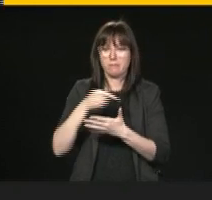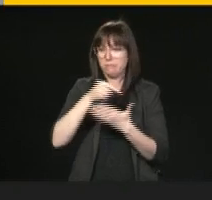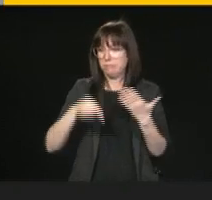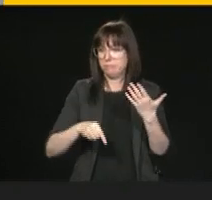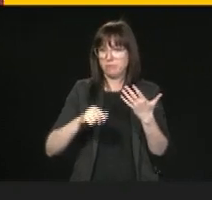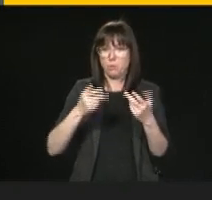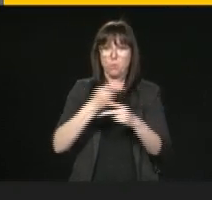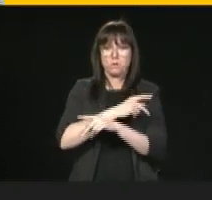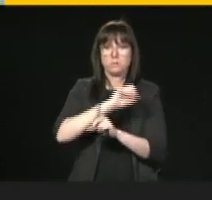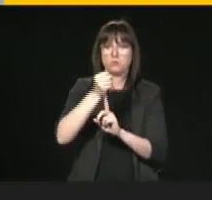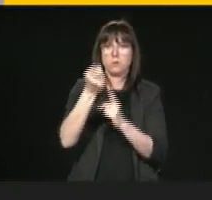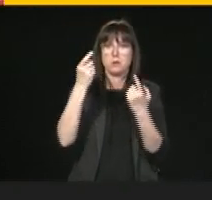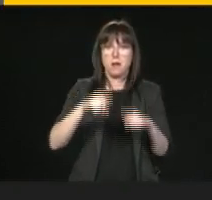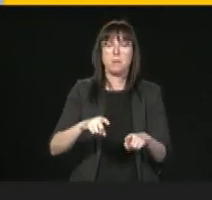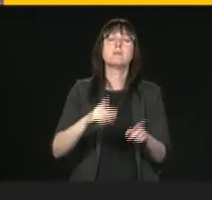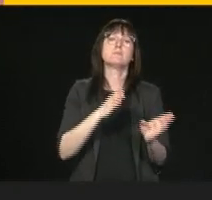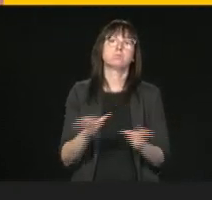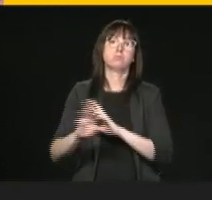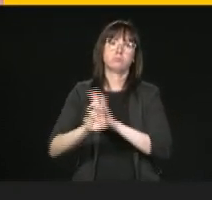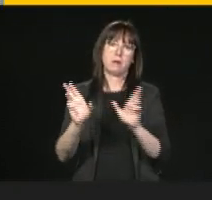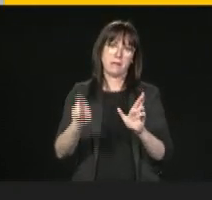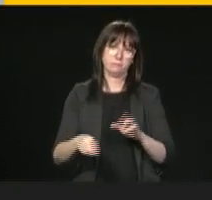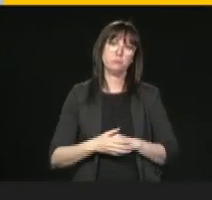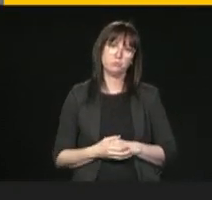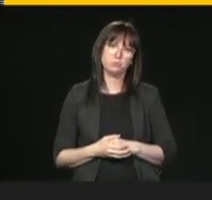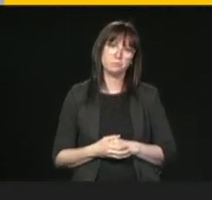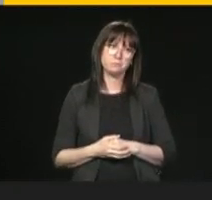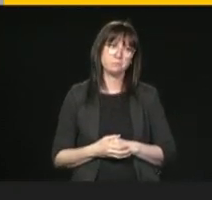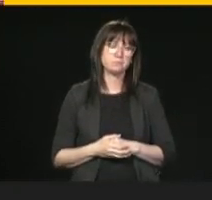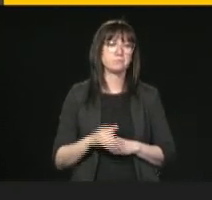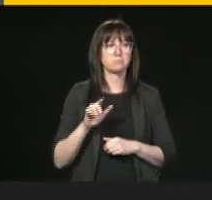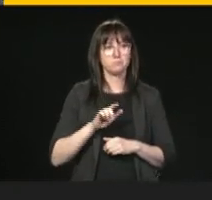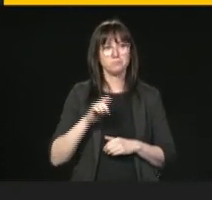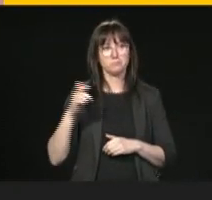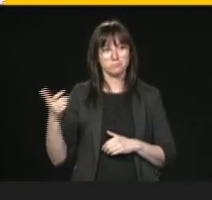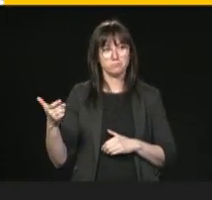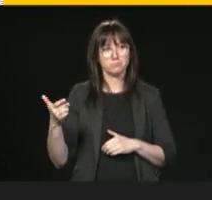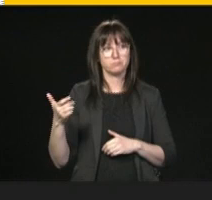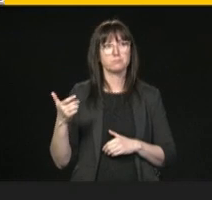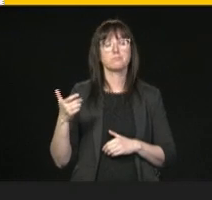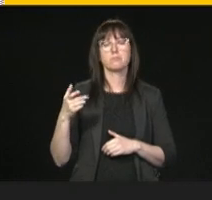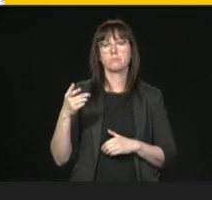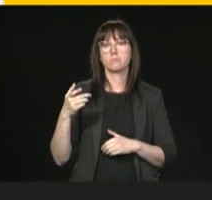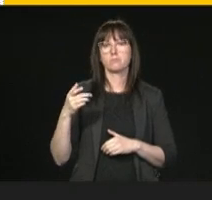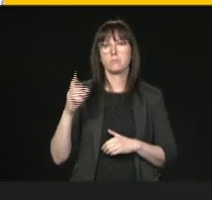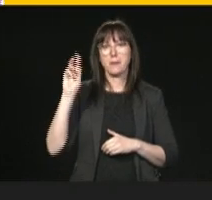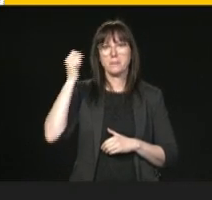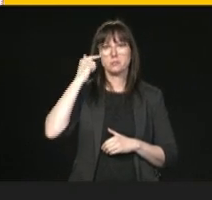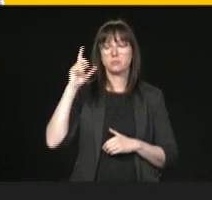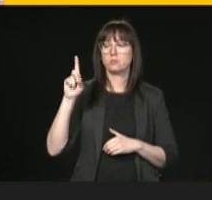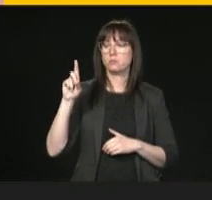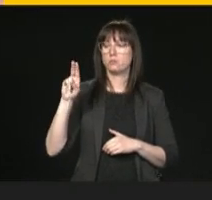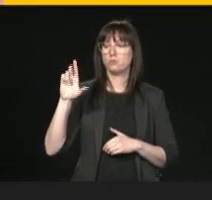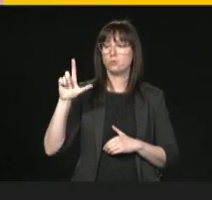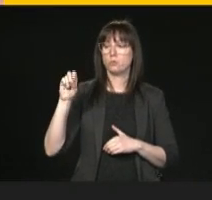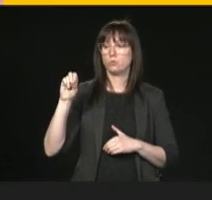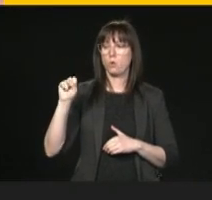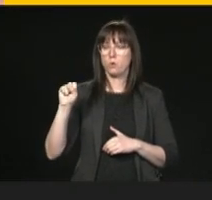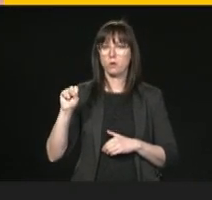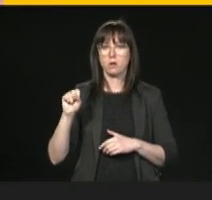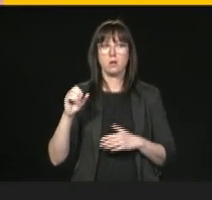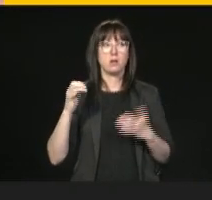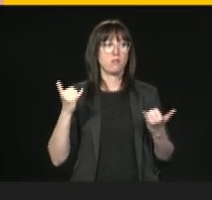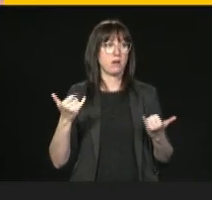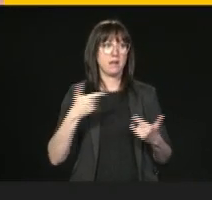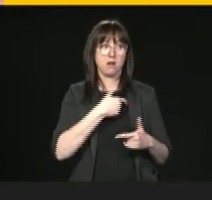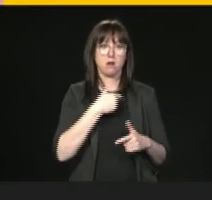So briefly, I would just add that despite the uncertainty that we all see, both on the health side and on